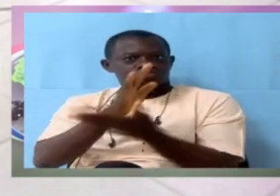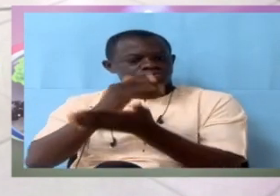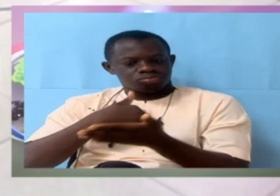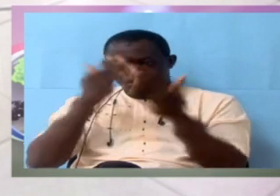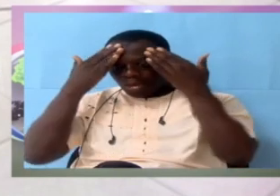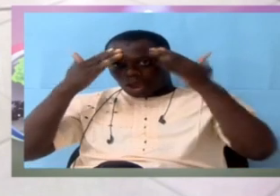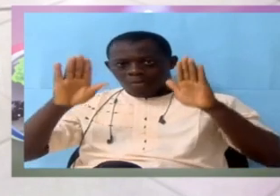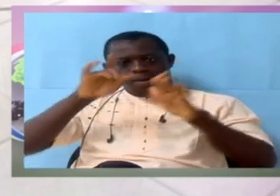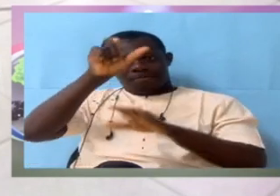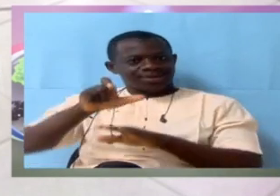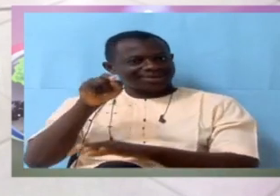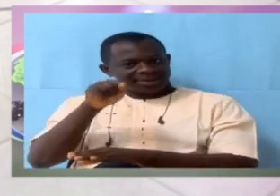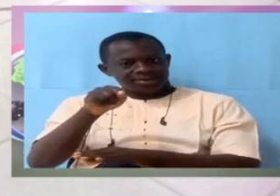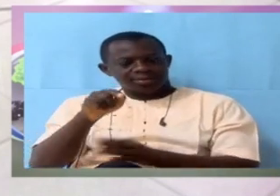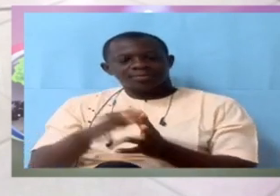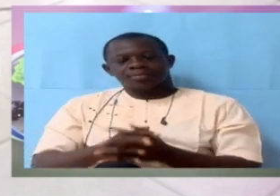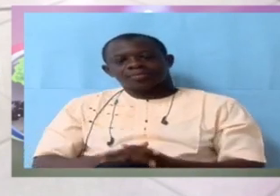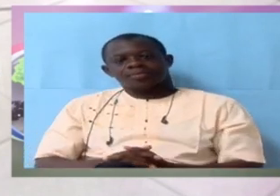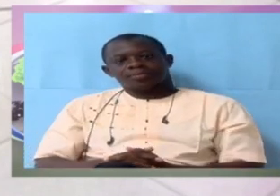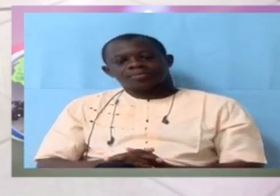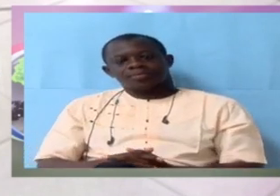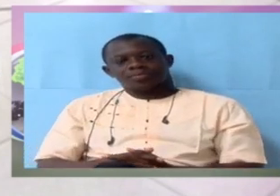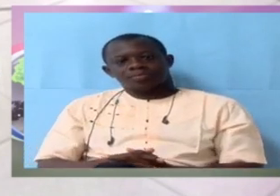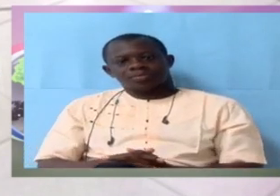that time. But